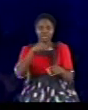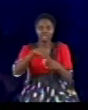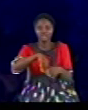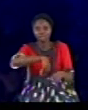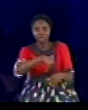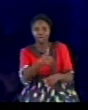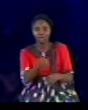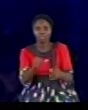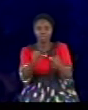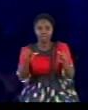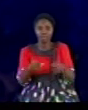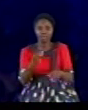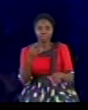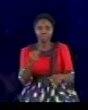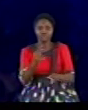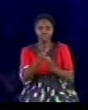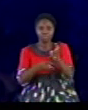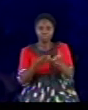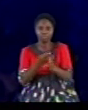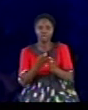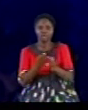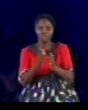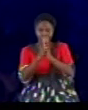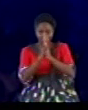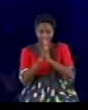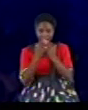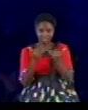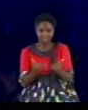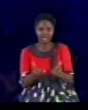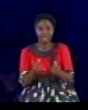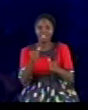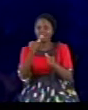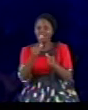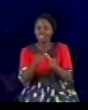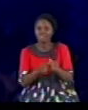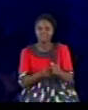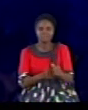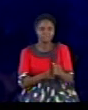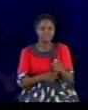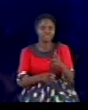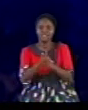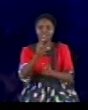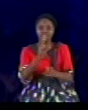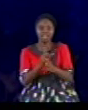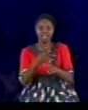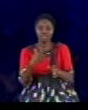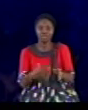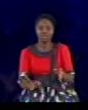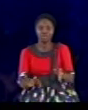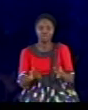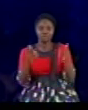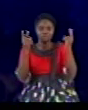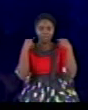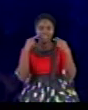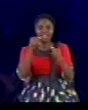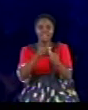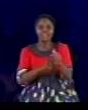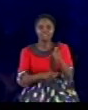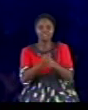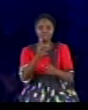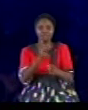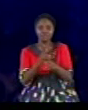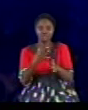Lift up your voice and pray. Every form of banditry, every form of